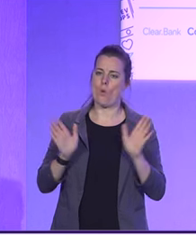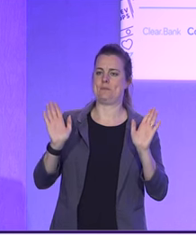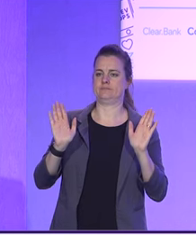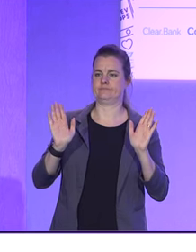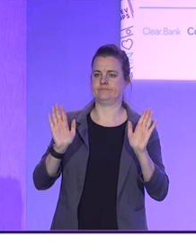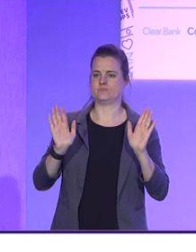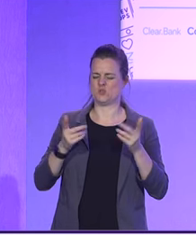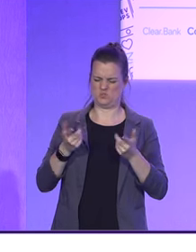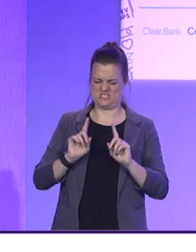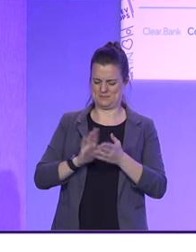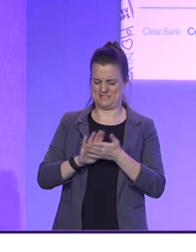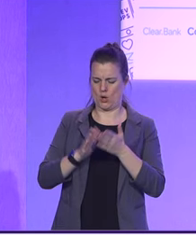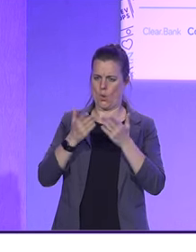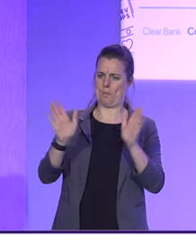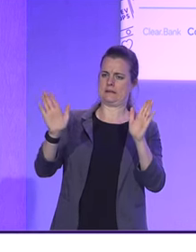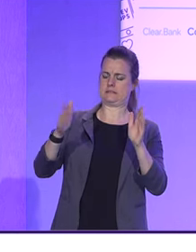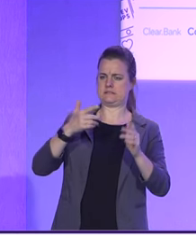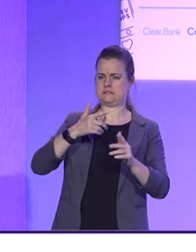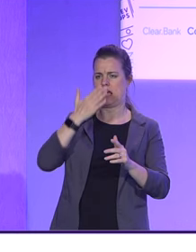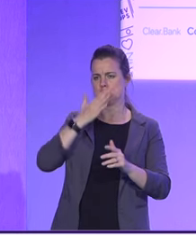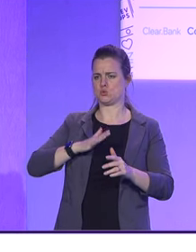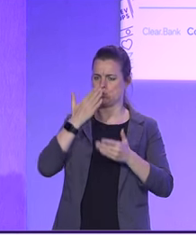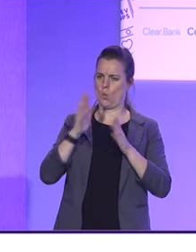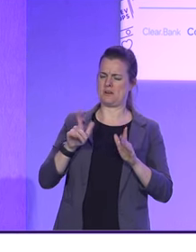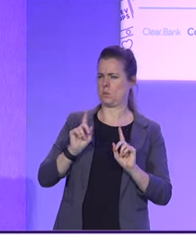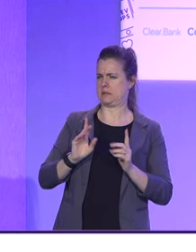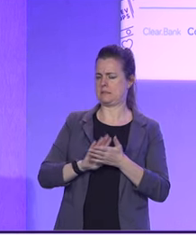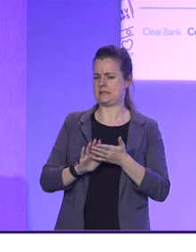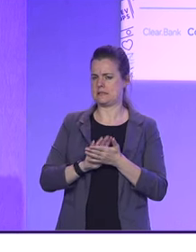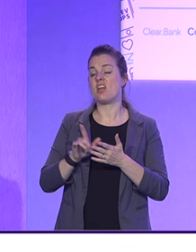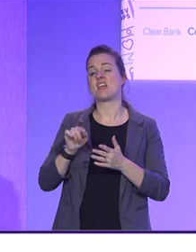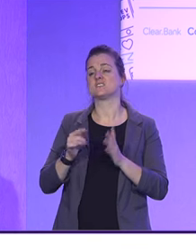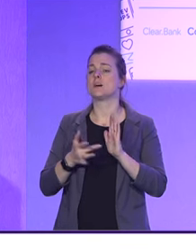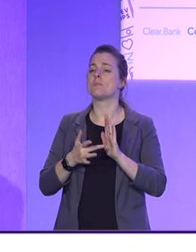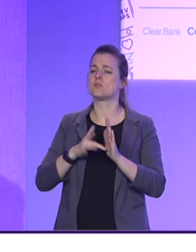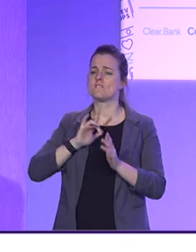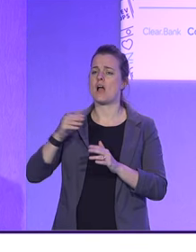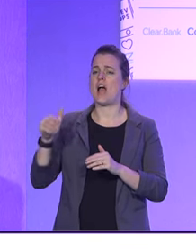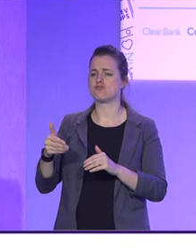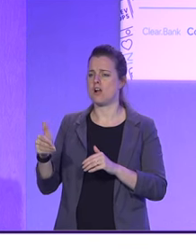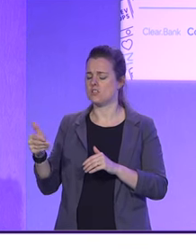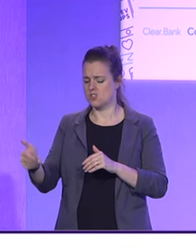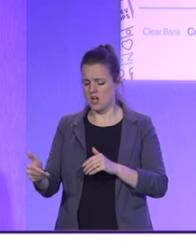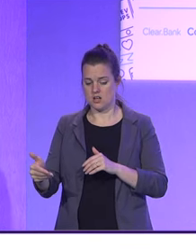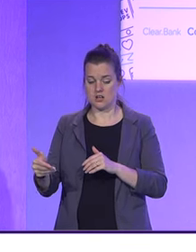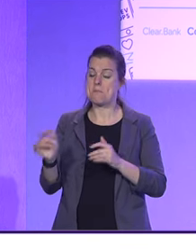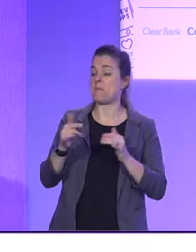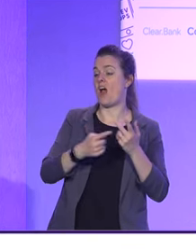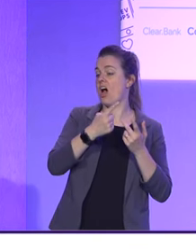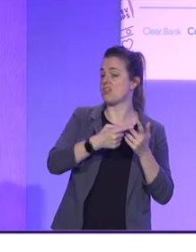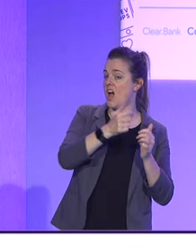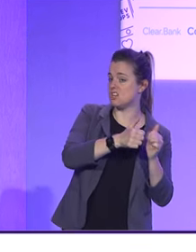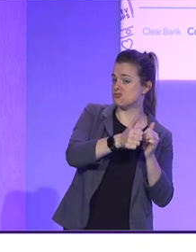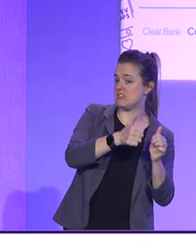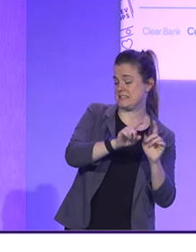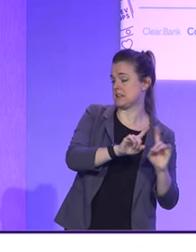open? So, and this is very important for agriculture. If you go for other industries, maybe it's different, but